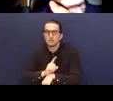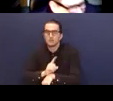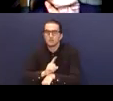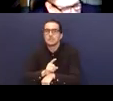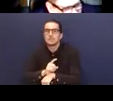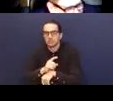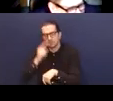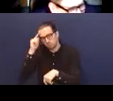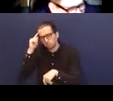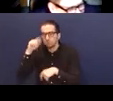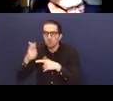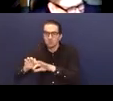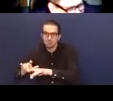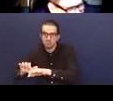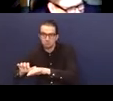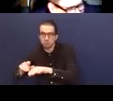discussion about this.